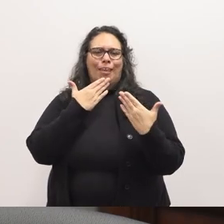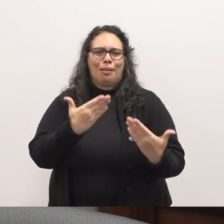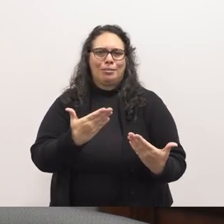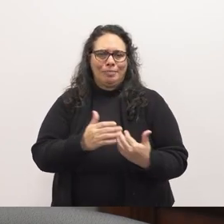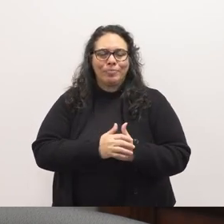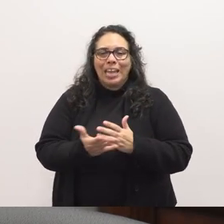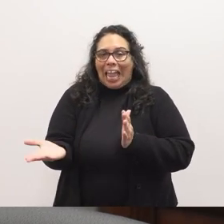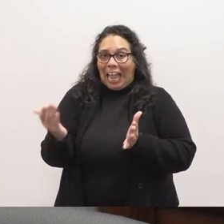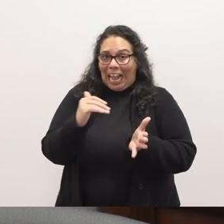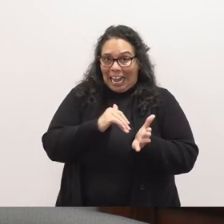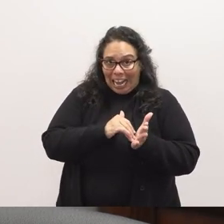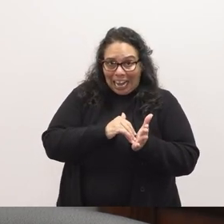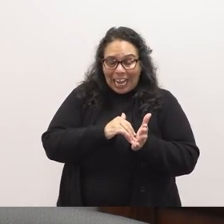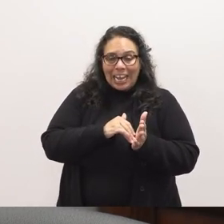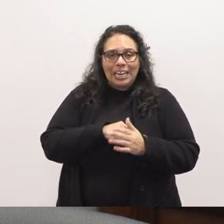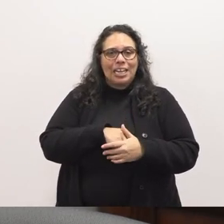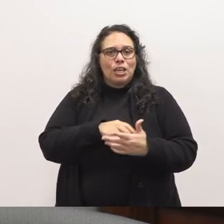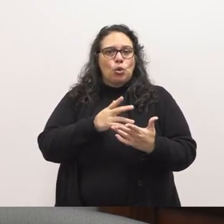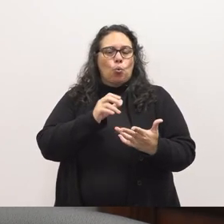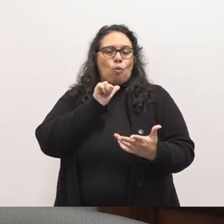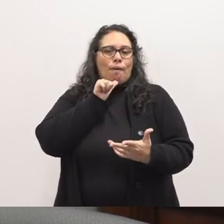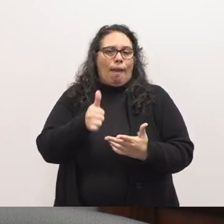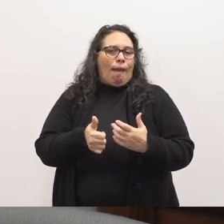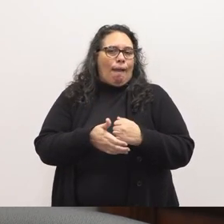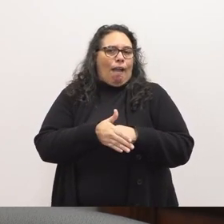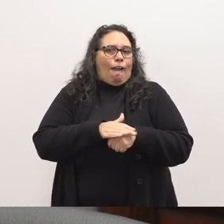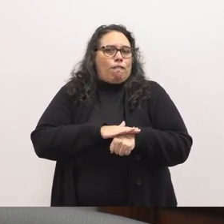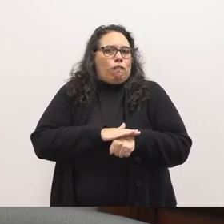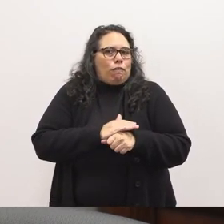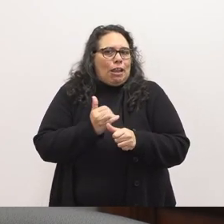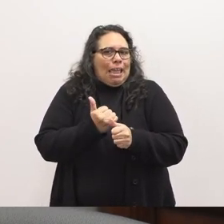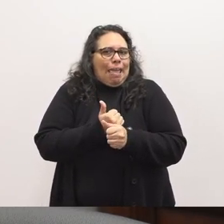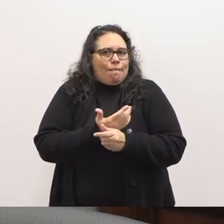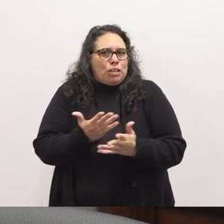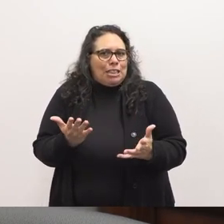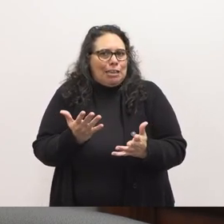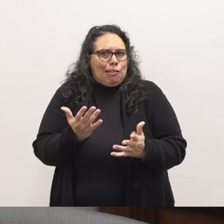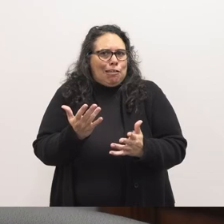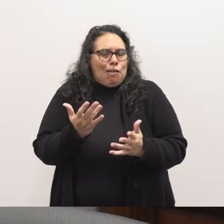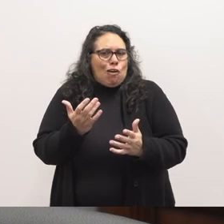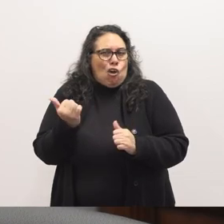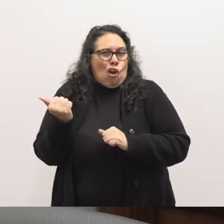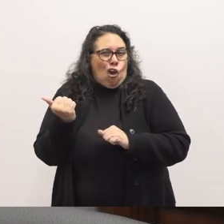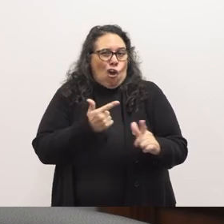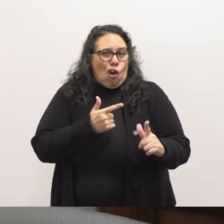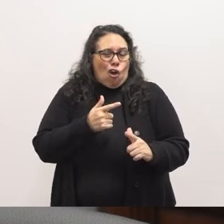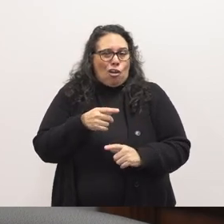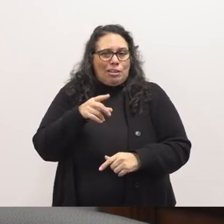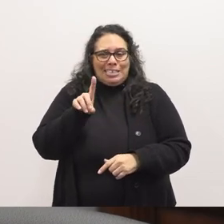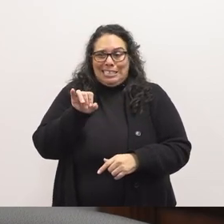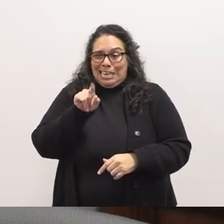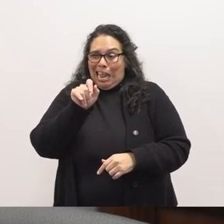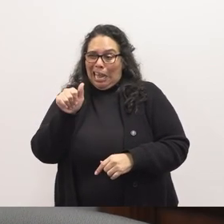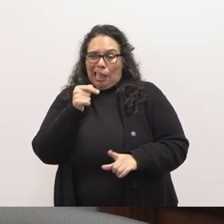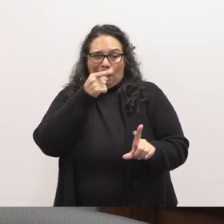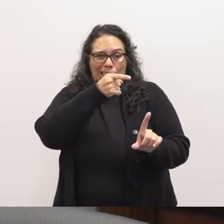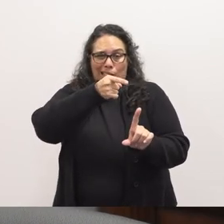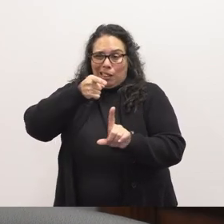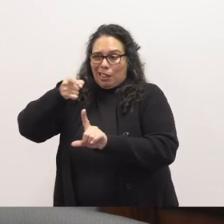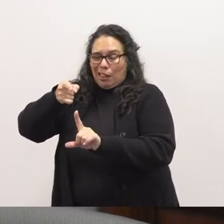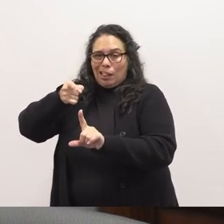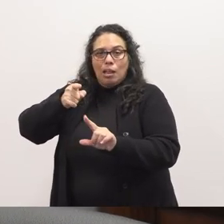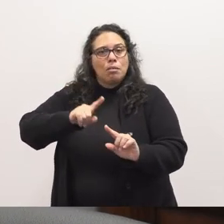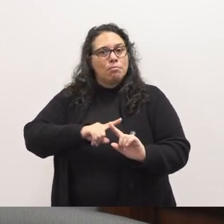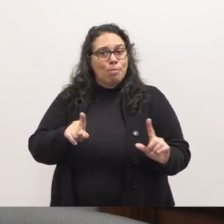that, again, that even though we're not covering every single data point, that we did vote on these